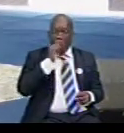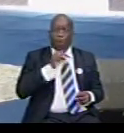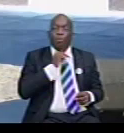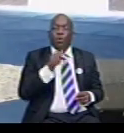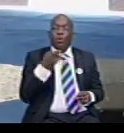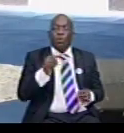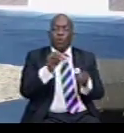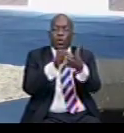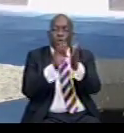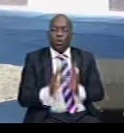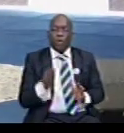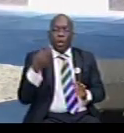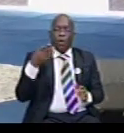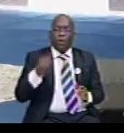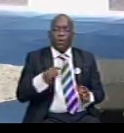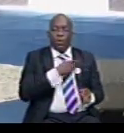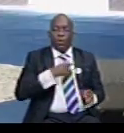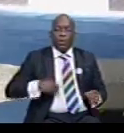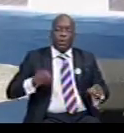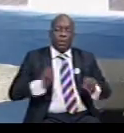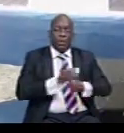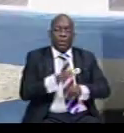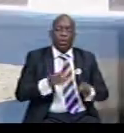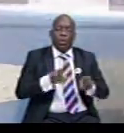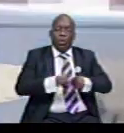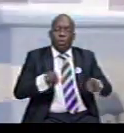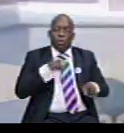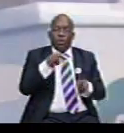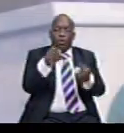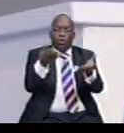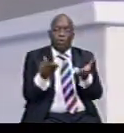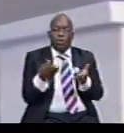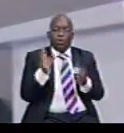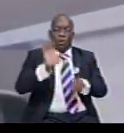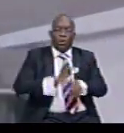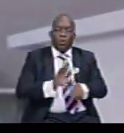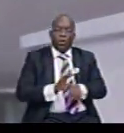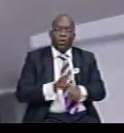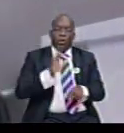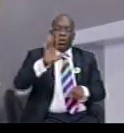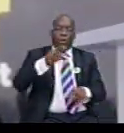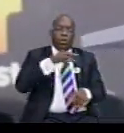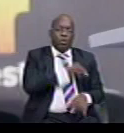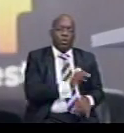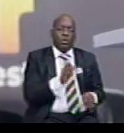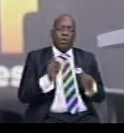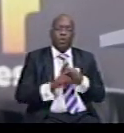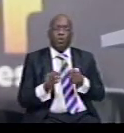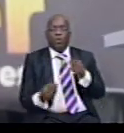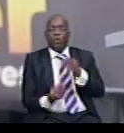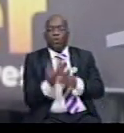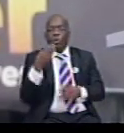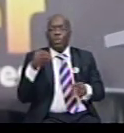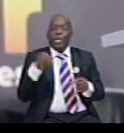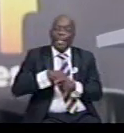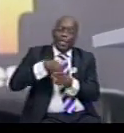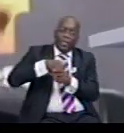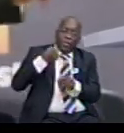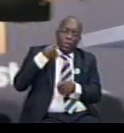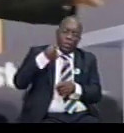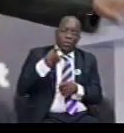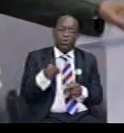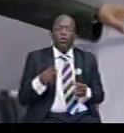But you want your church, your ministry to grow? Yes, I do.